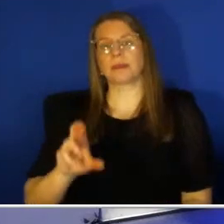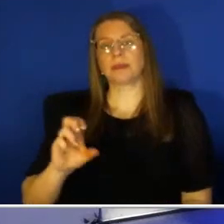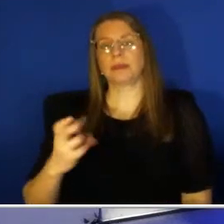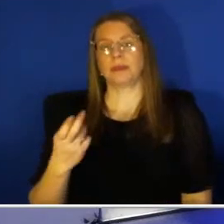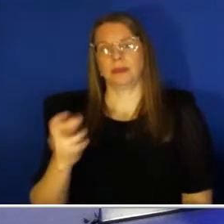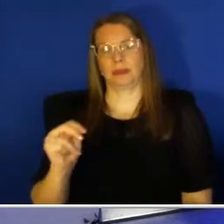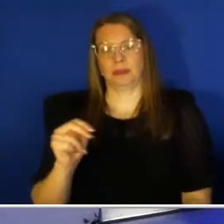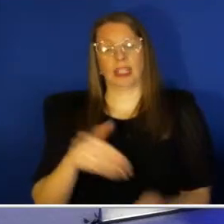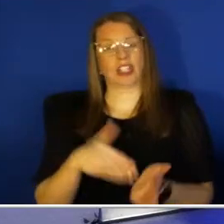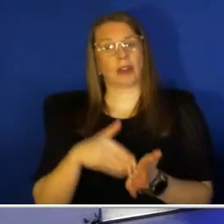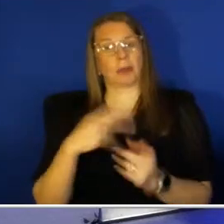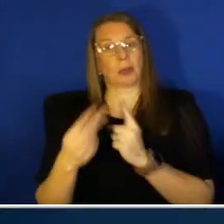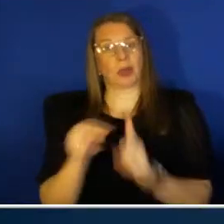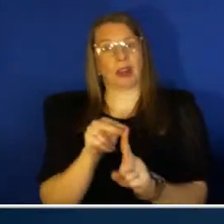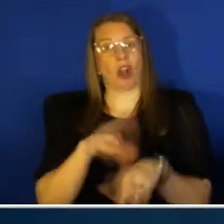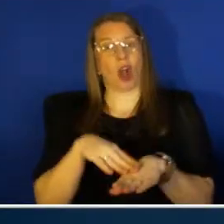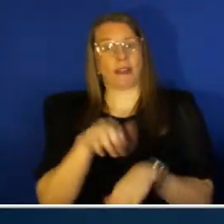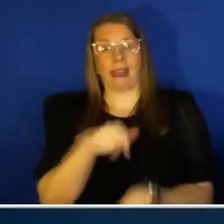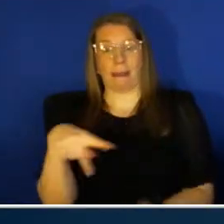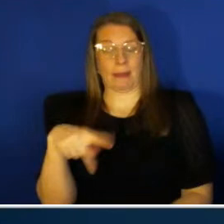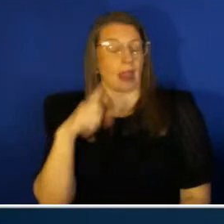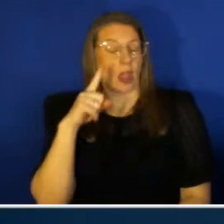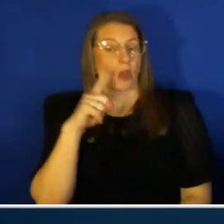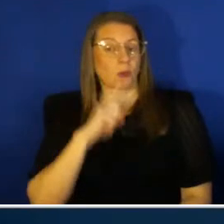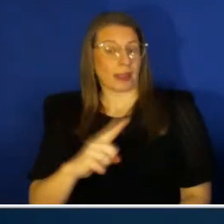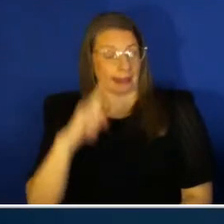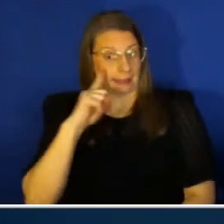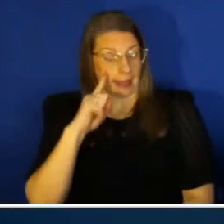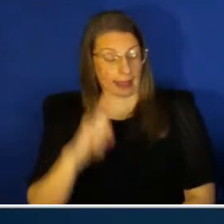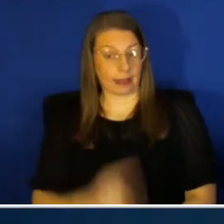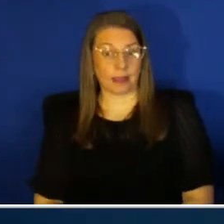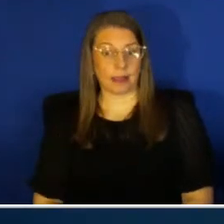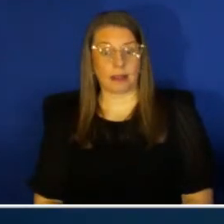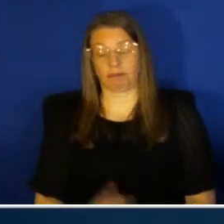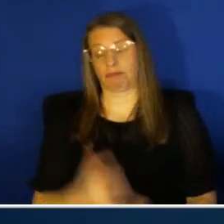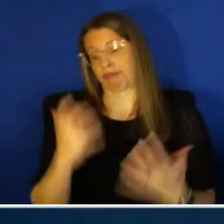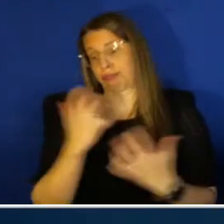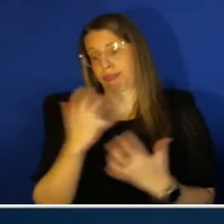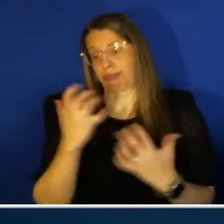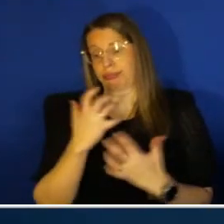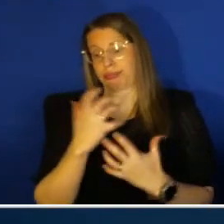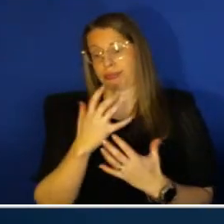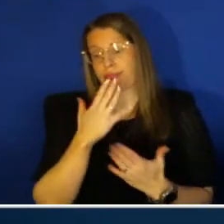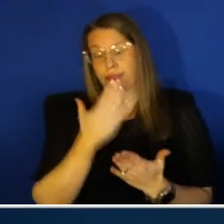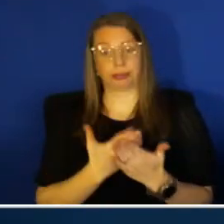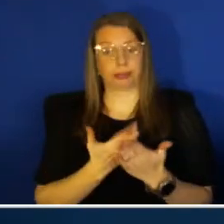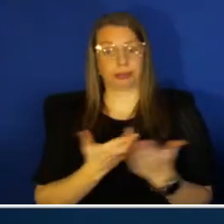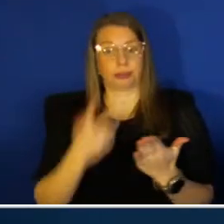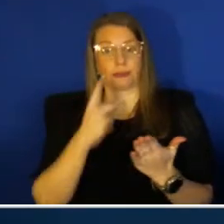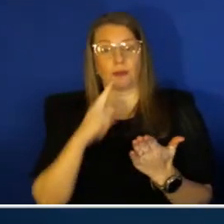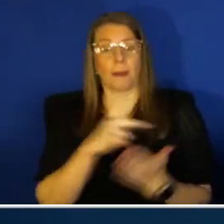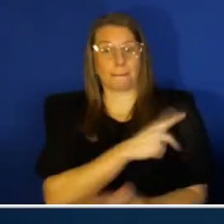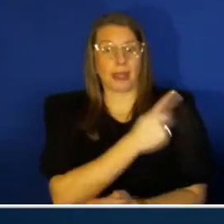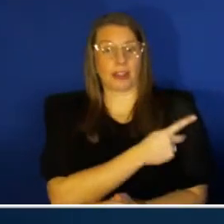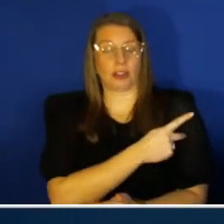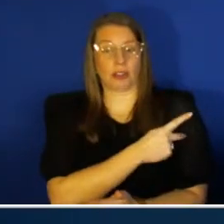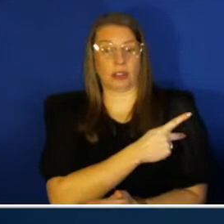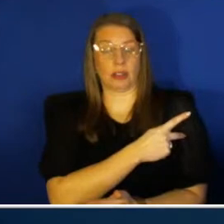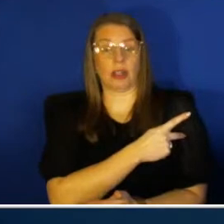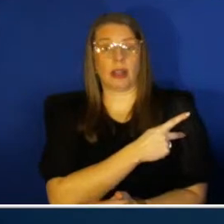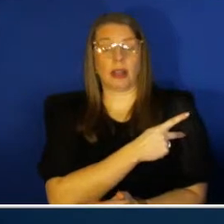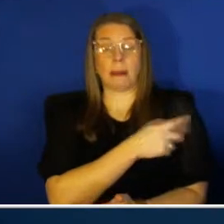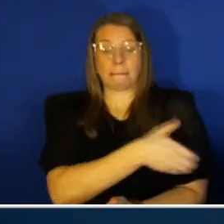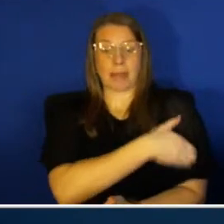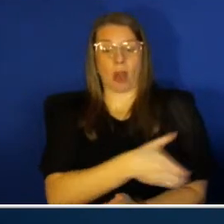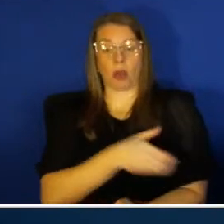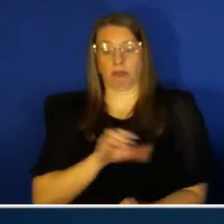physician's perspective on this app. I really think it's an incredible resource for patients and puts the power in the patient's hands.